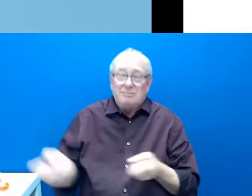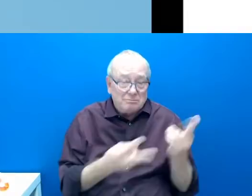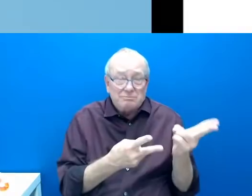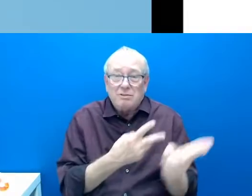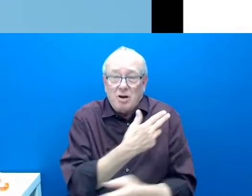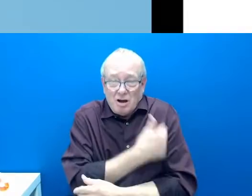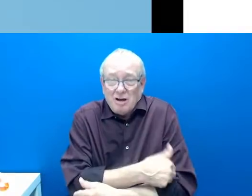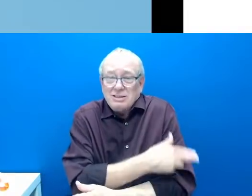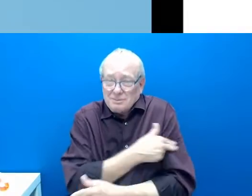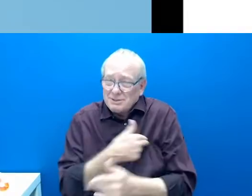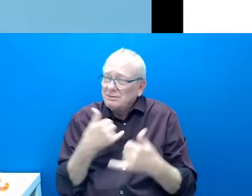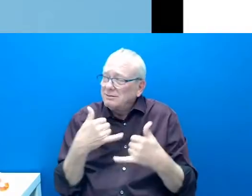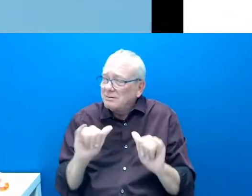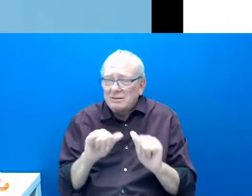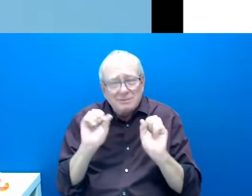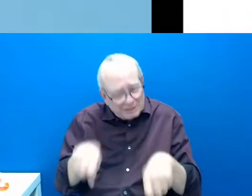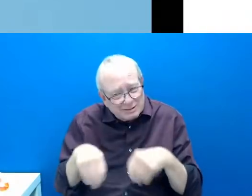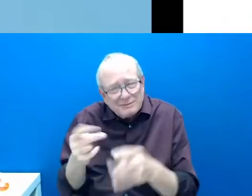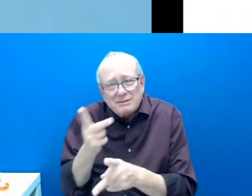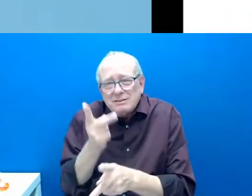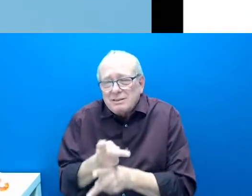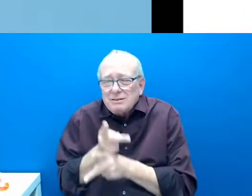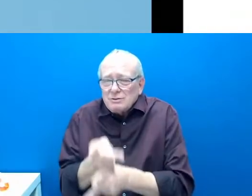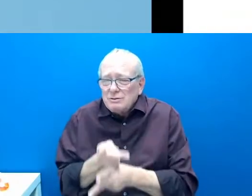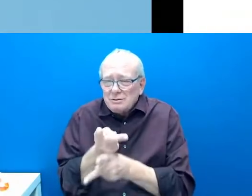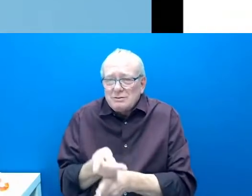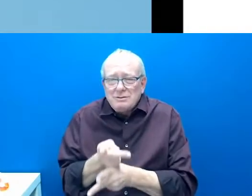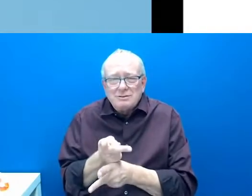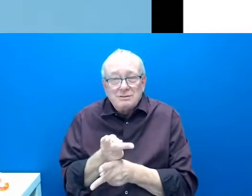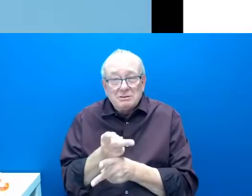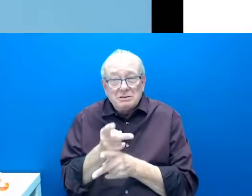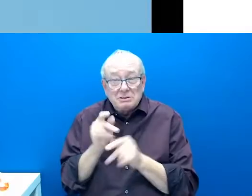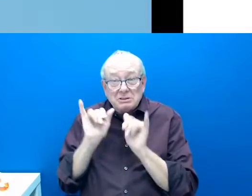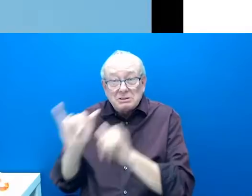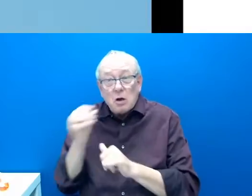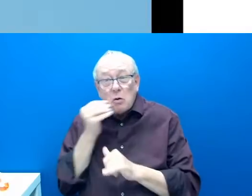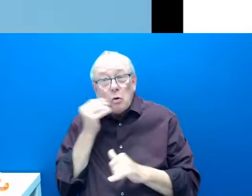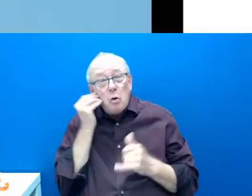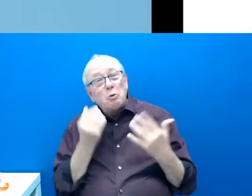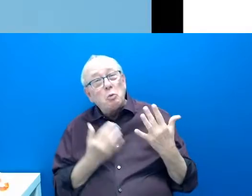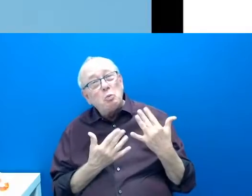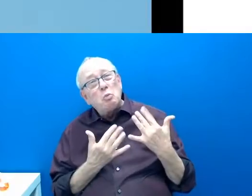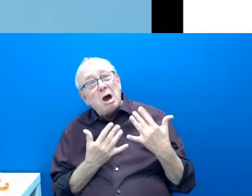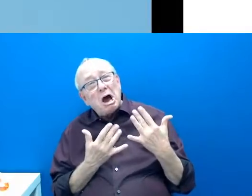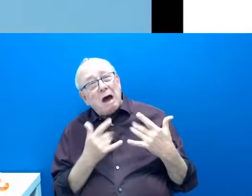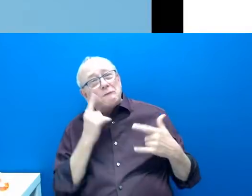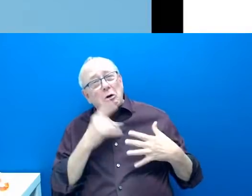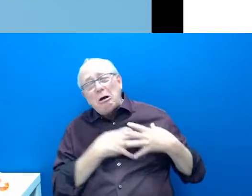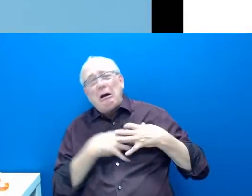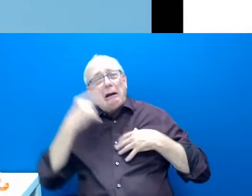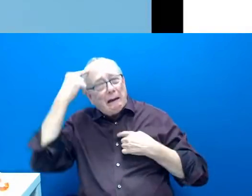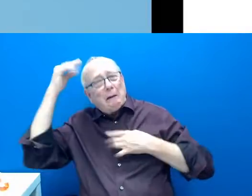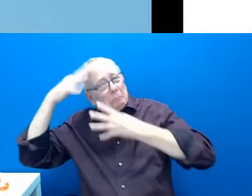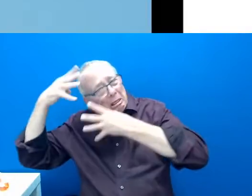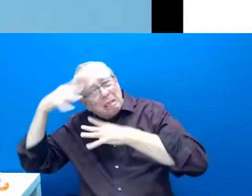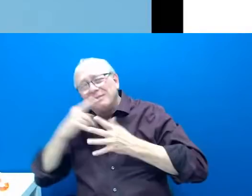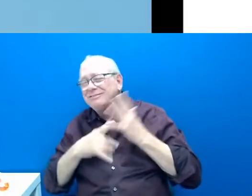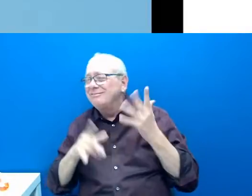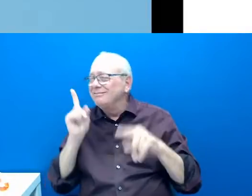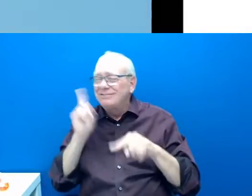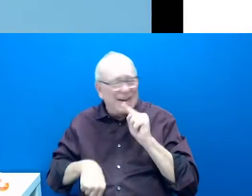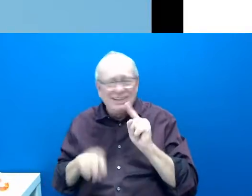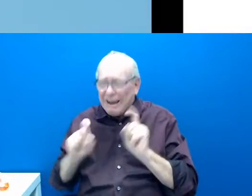with symptoms and sort of triaging themselves, so to speak. We want you to go get the care that you need.